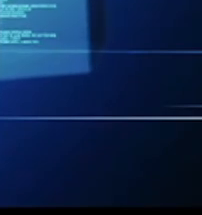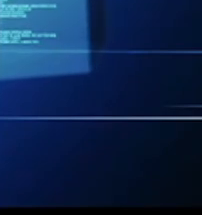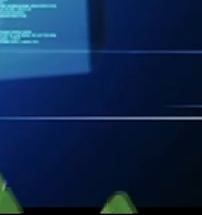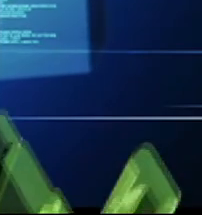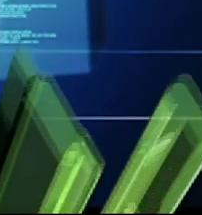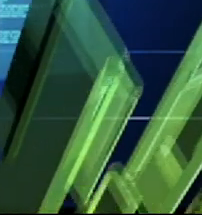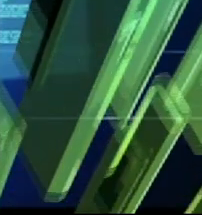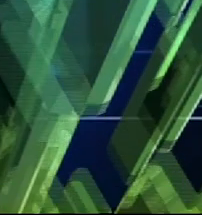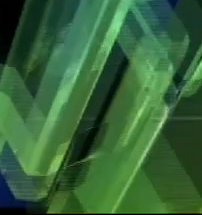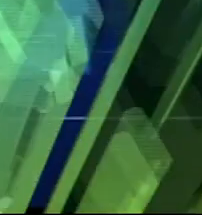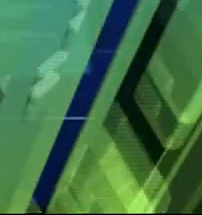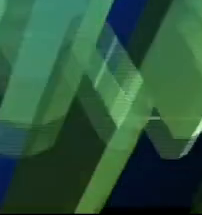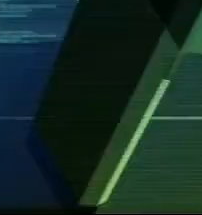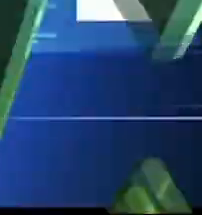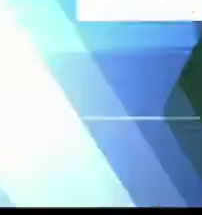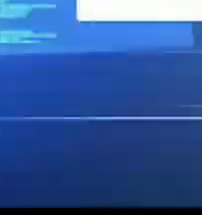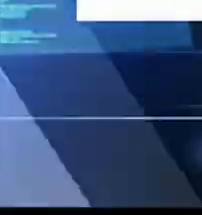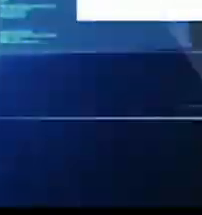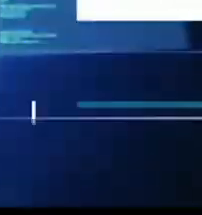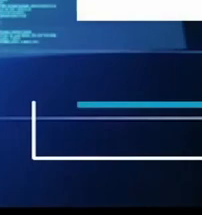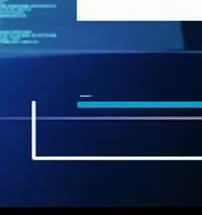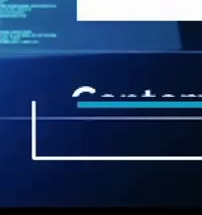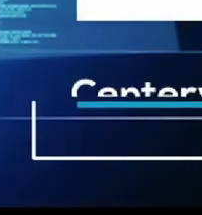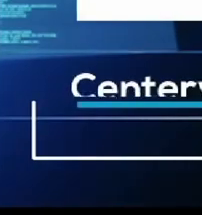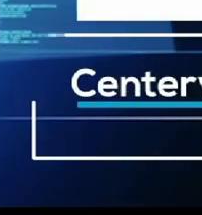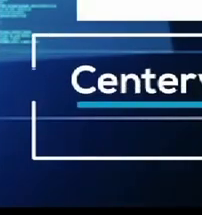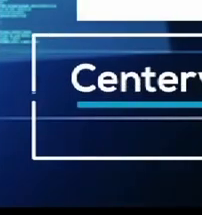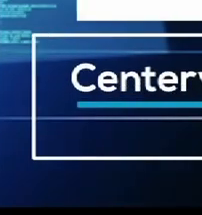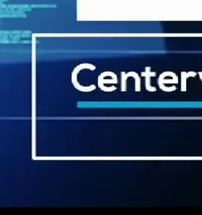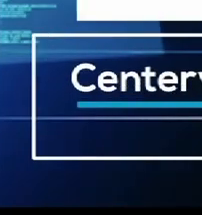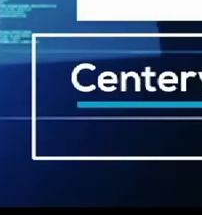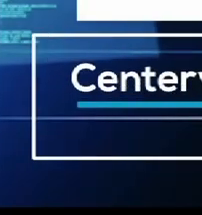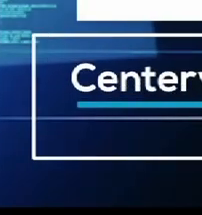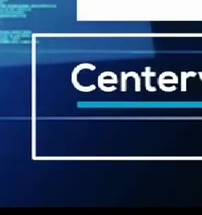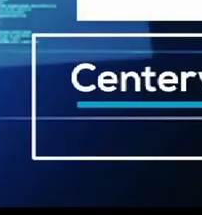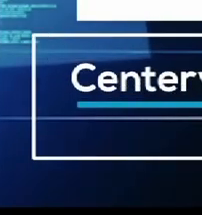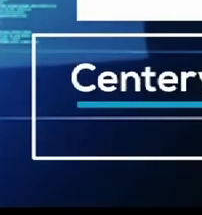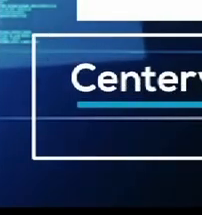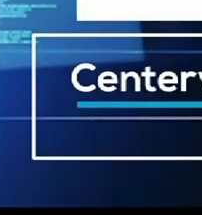This is ZNS Total Sports, brought to you by Fourth Terrace Diagnostic Center.